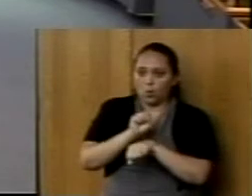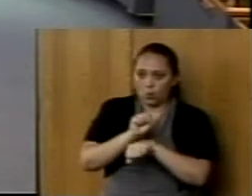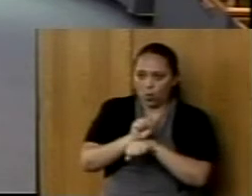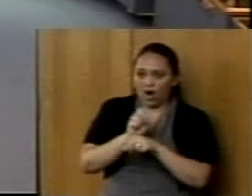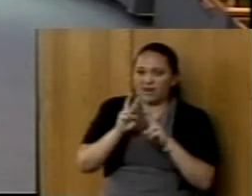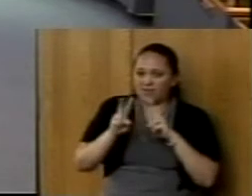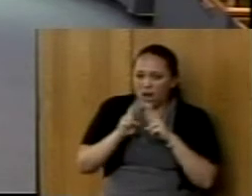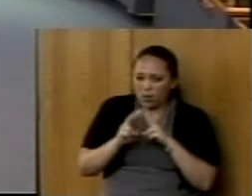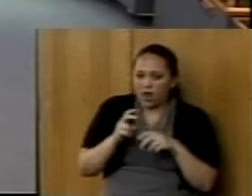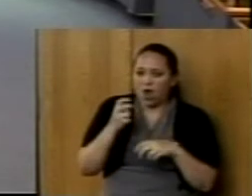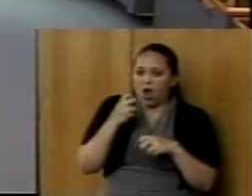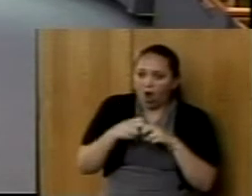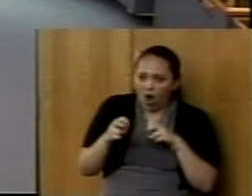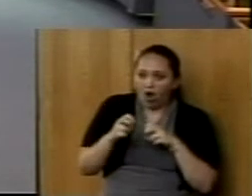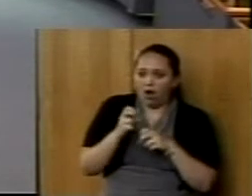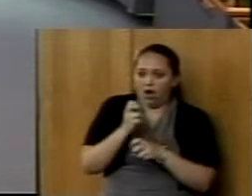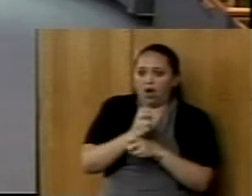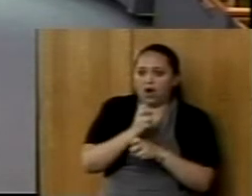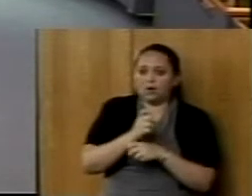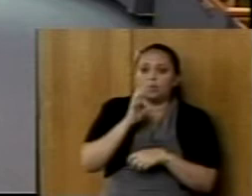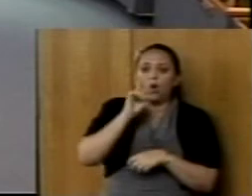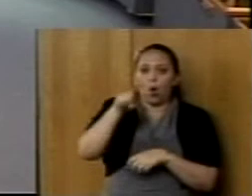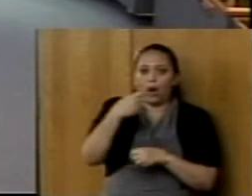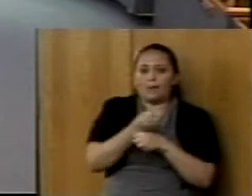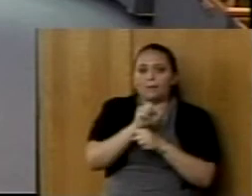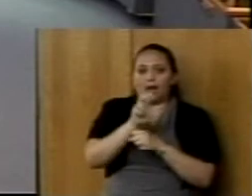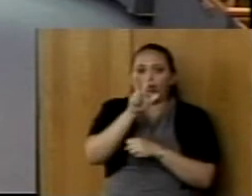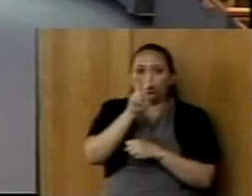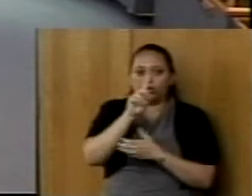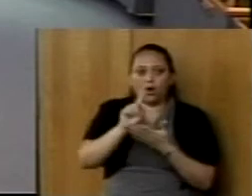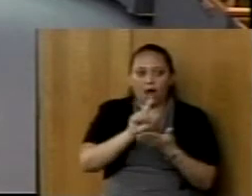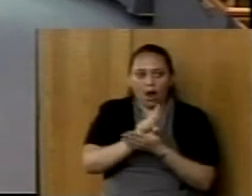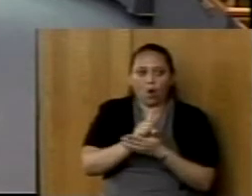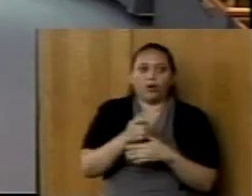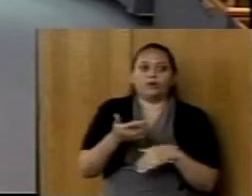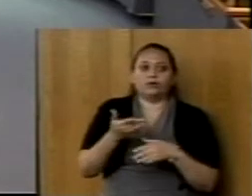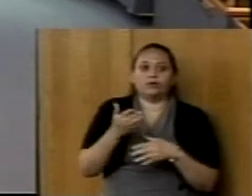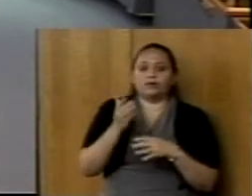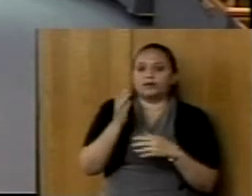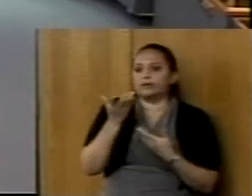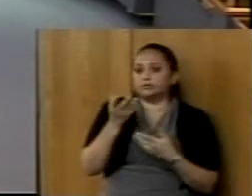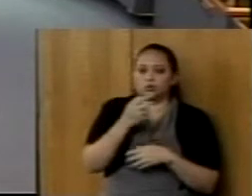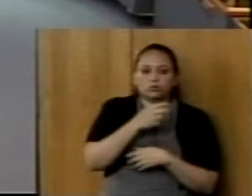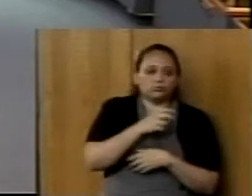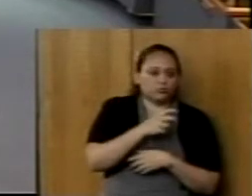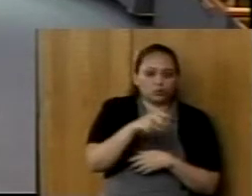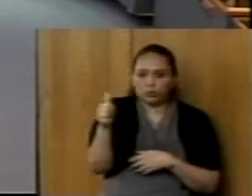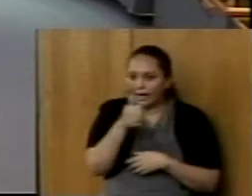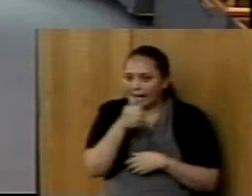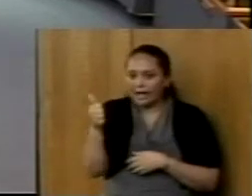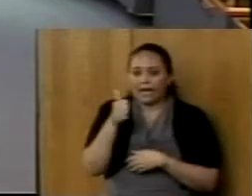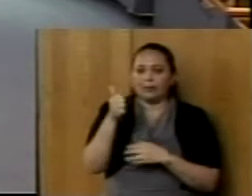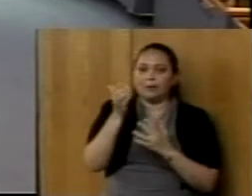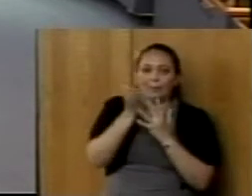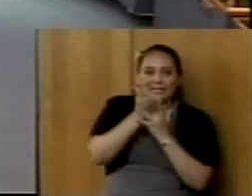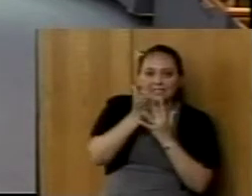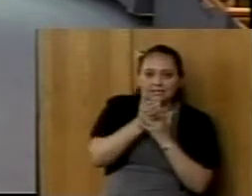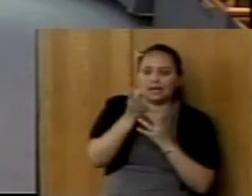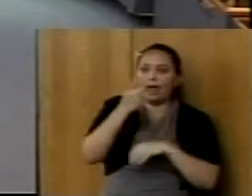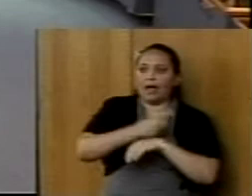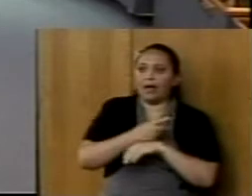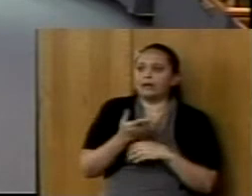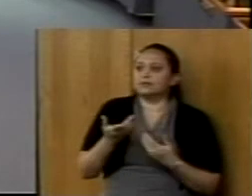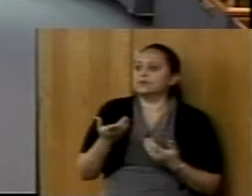make 32 hours. They're able to make up because of their trips, their middays, their tutorials, their extracurricular activities. They have to go